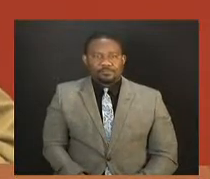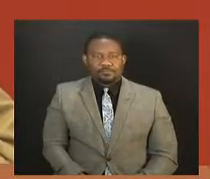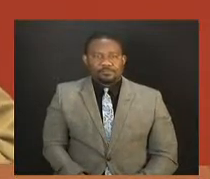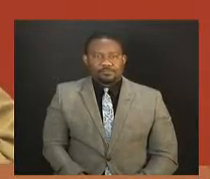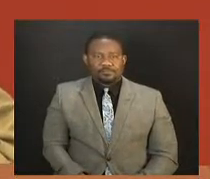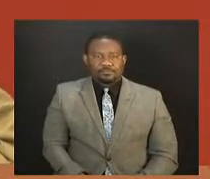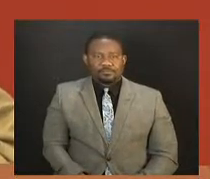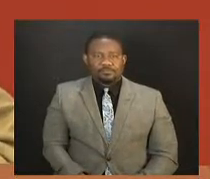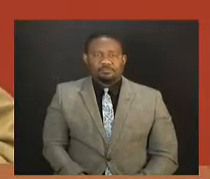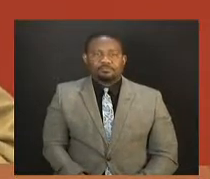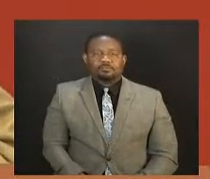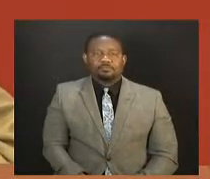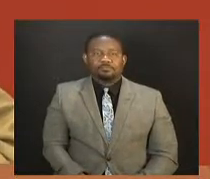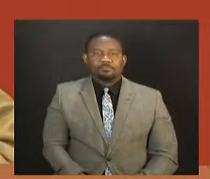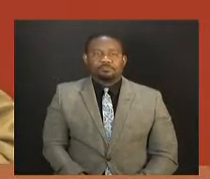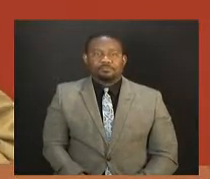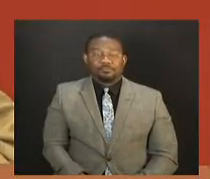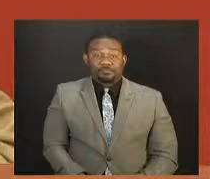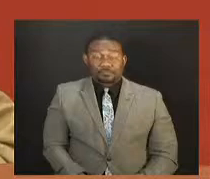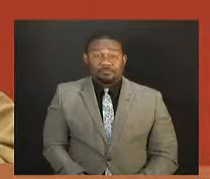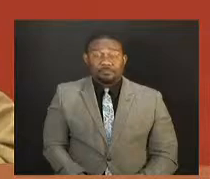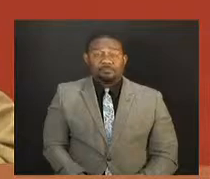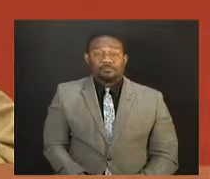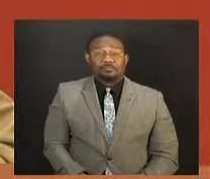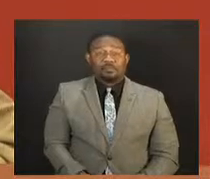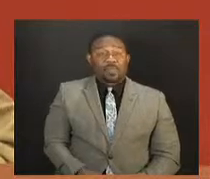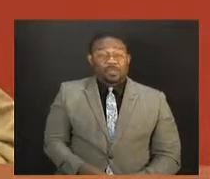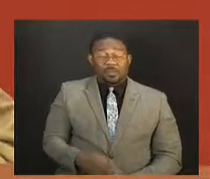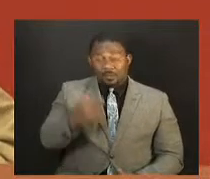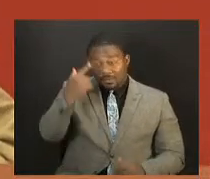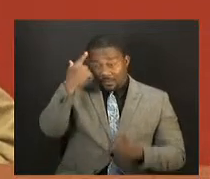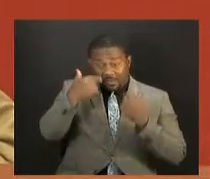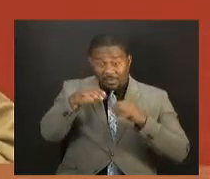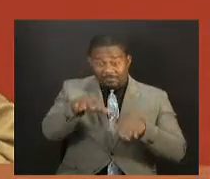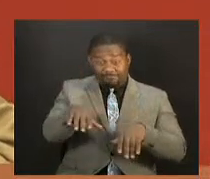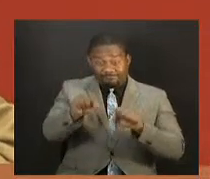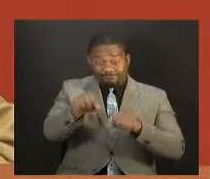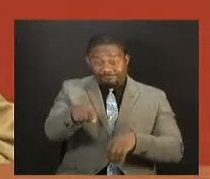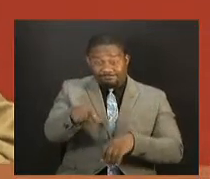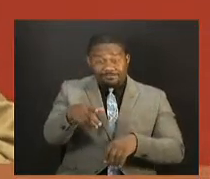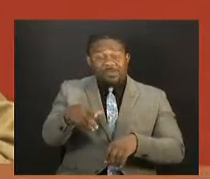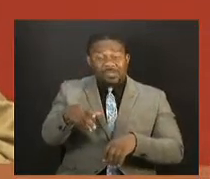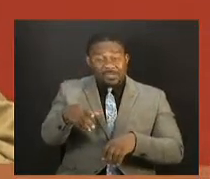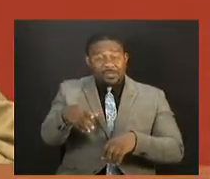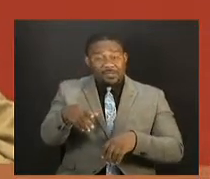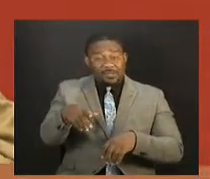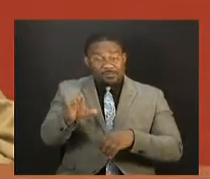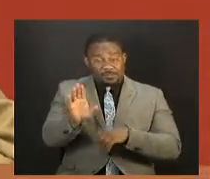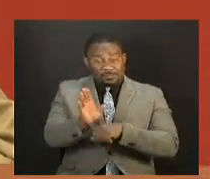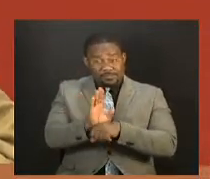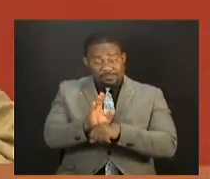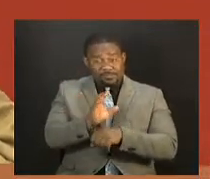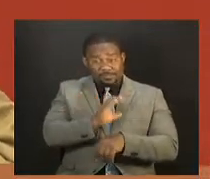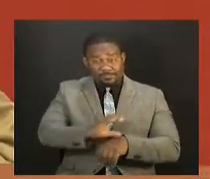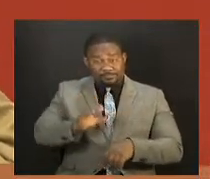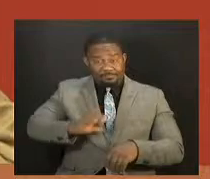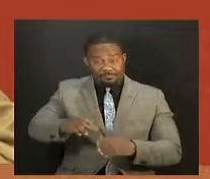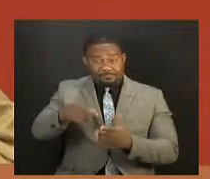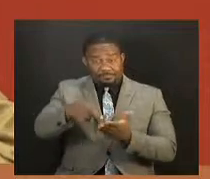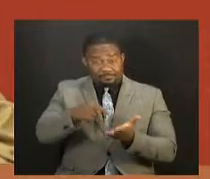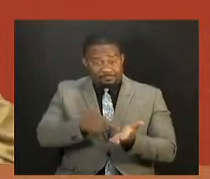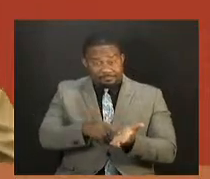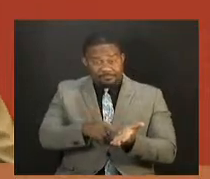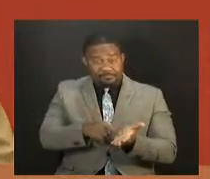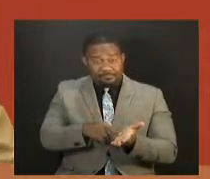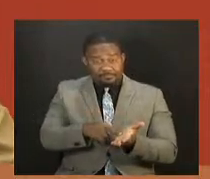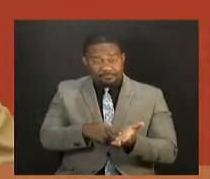Honourable members, pursuant to the adoption of the Business Committee's report,